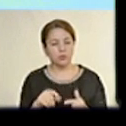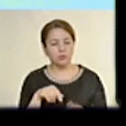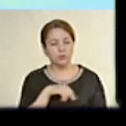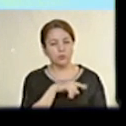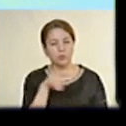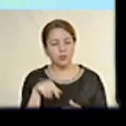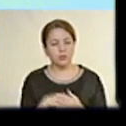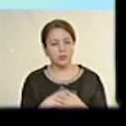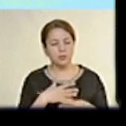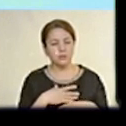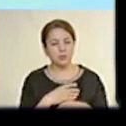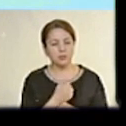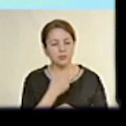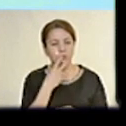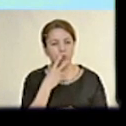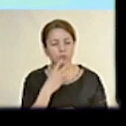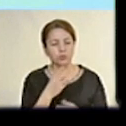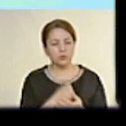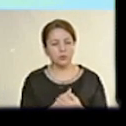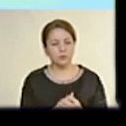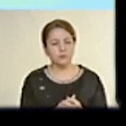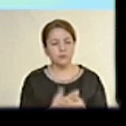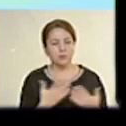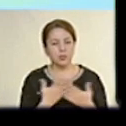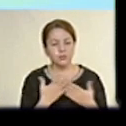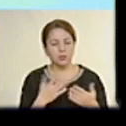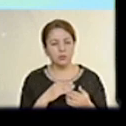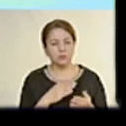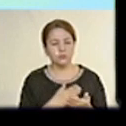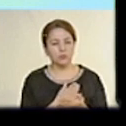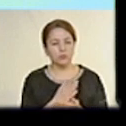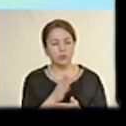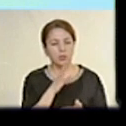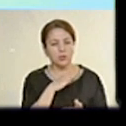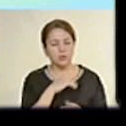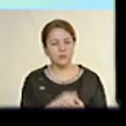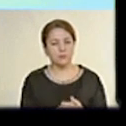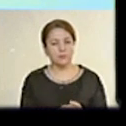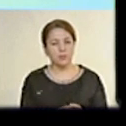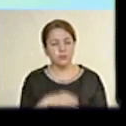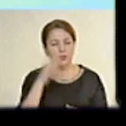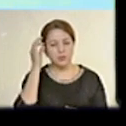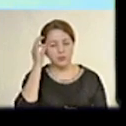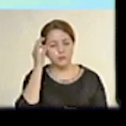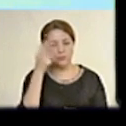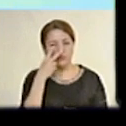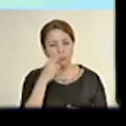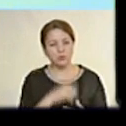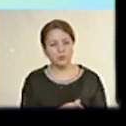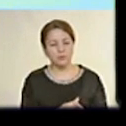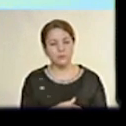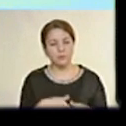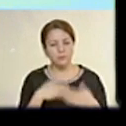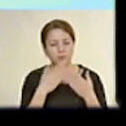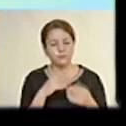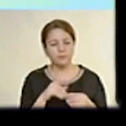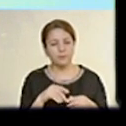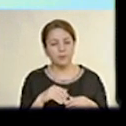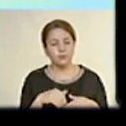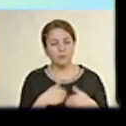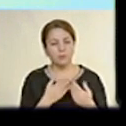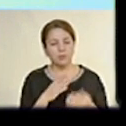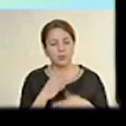ularni qisqacha ko'rinishi esa qanday usulda edi aziz o'quvchilar, bir yodga olingchi. Mana berilgan